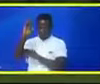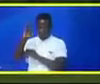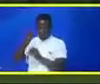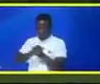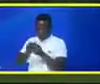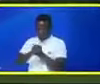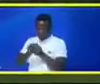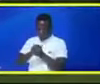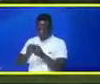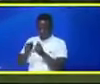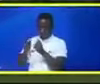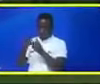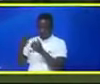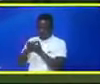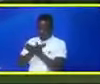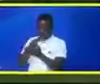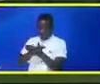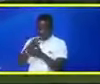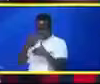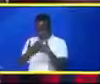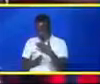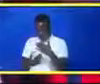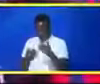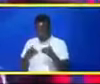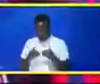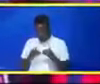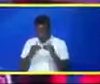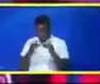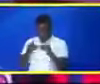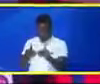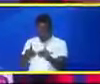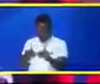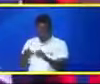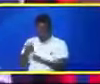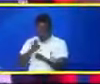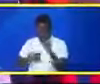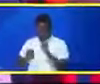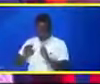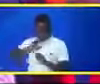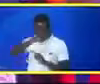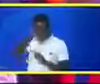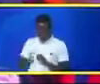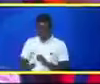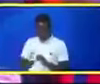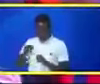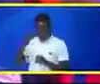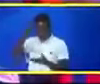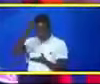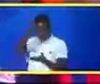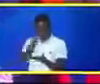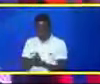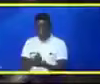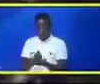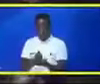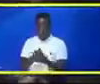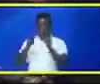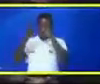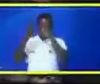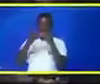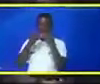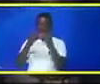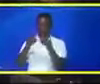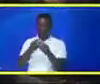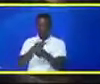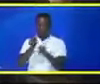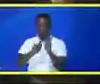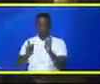the Lamb. I go forward ever and backward never. Amen. Father, thank you for these